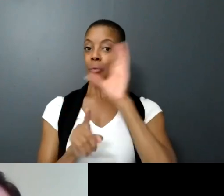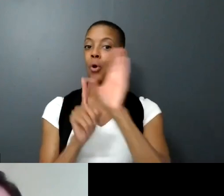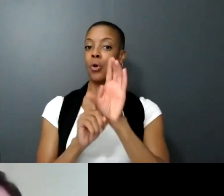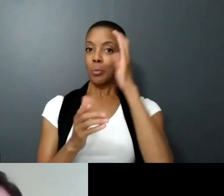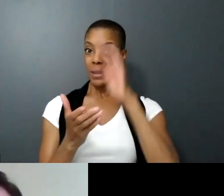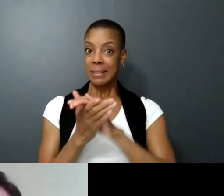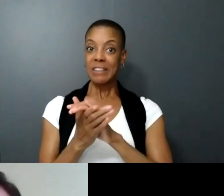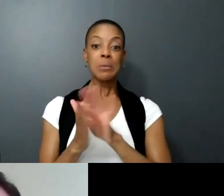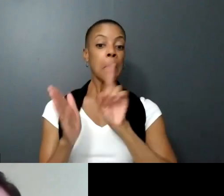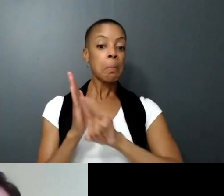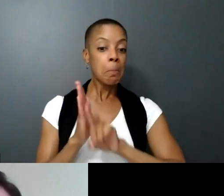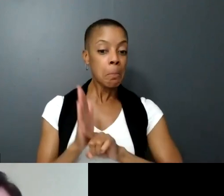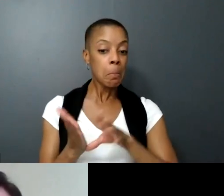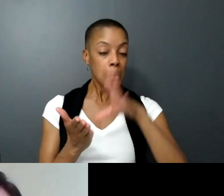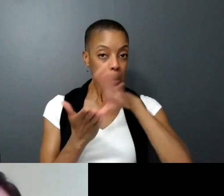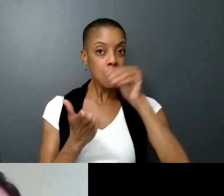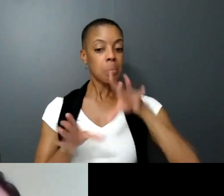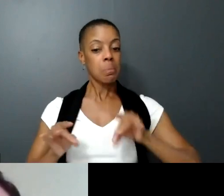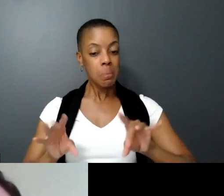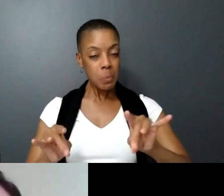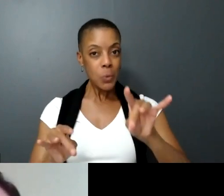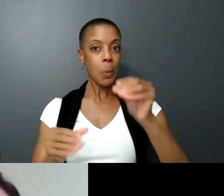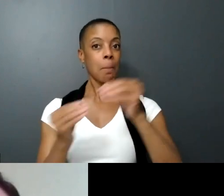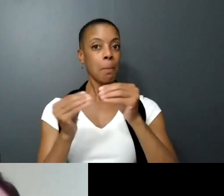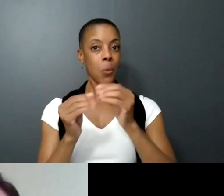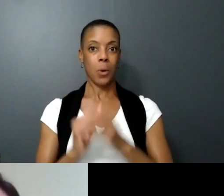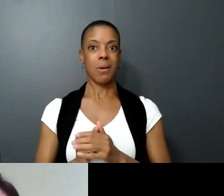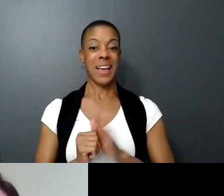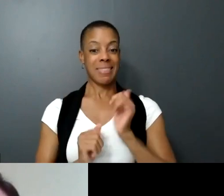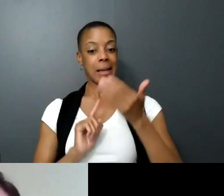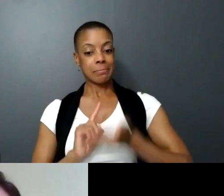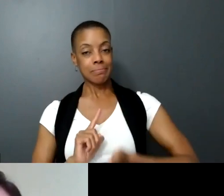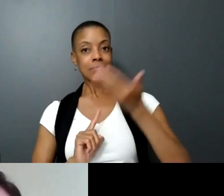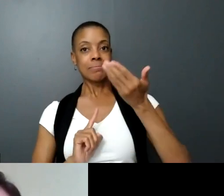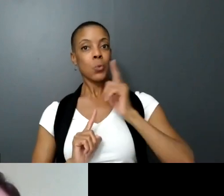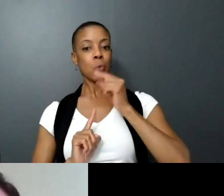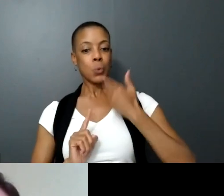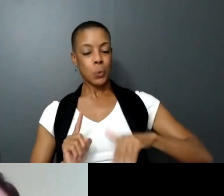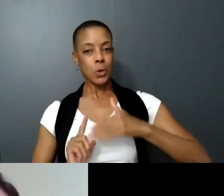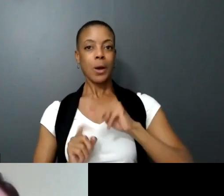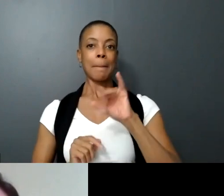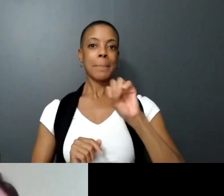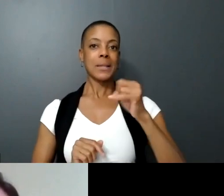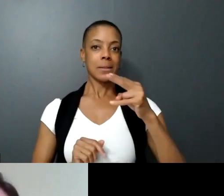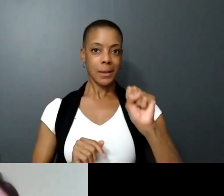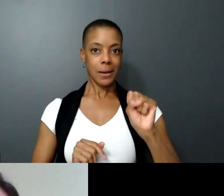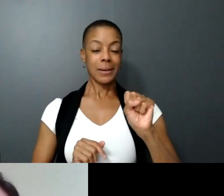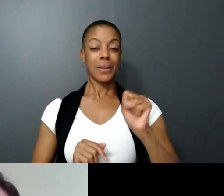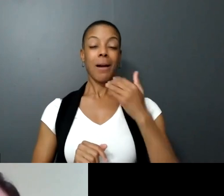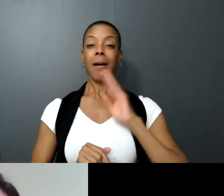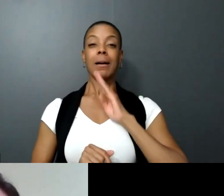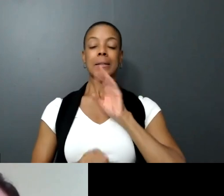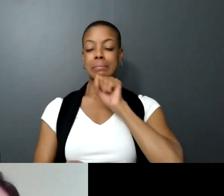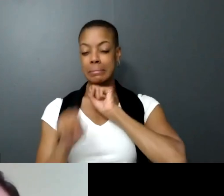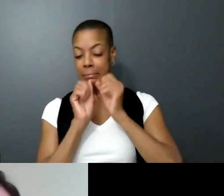they are important to understand who we are as the Mississaugas, but because it is important to us that our resiliency, our ability to adapt new ways